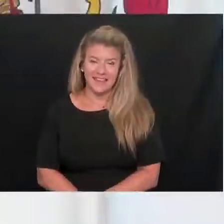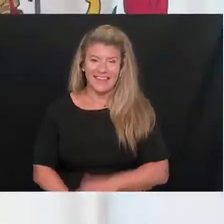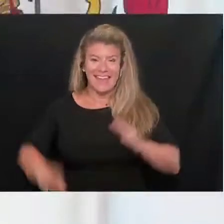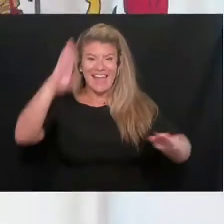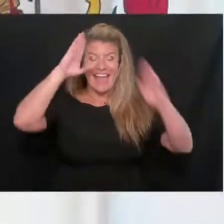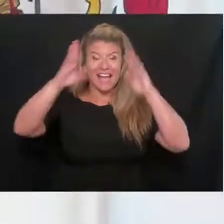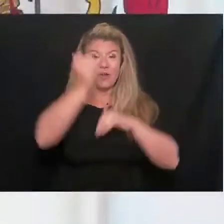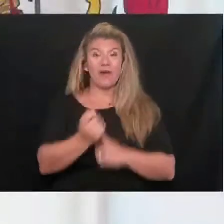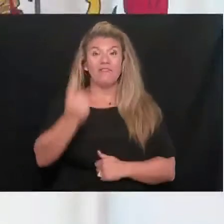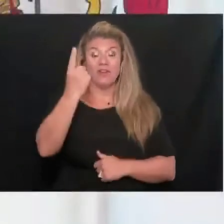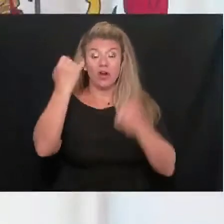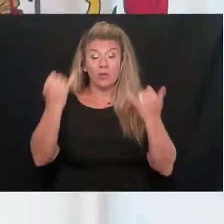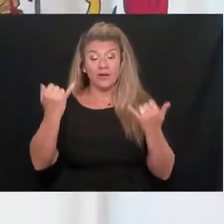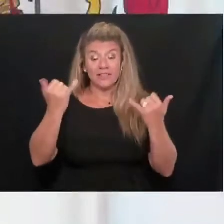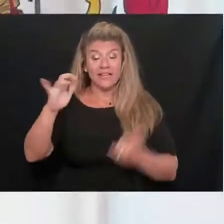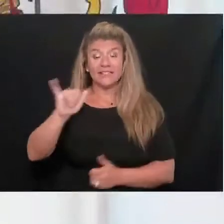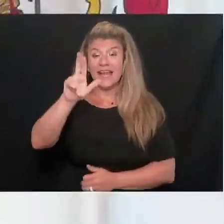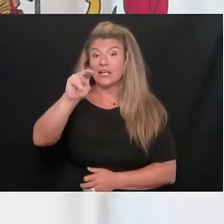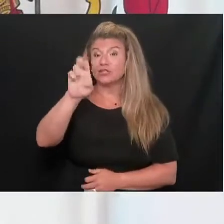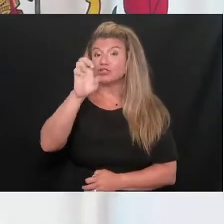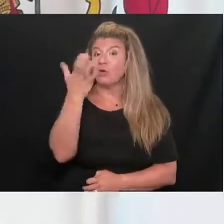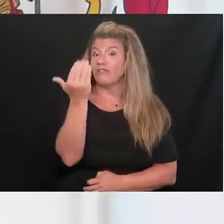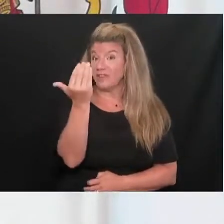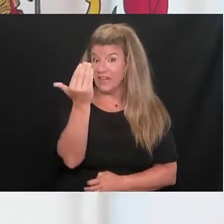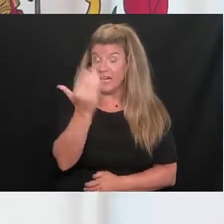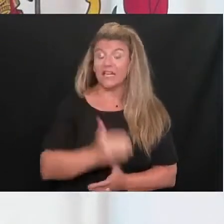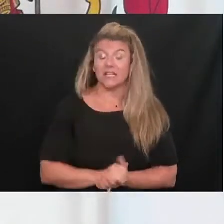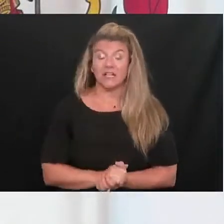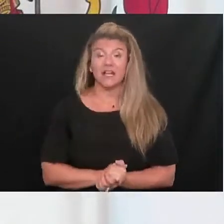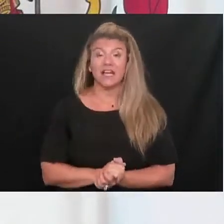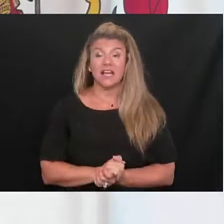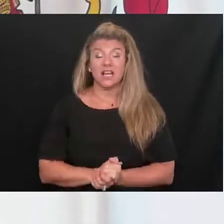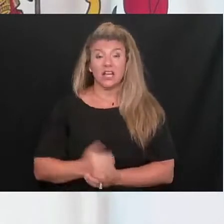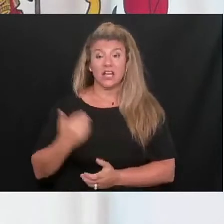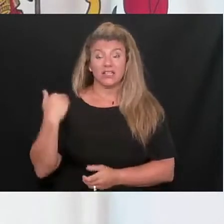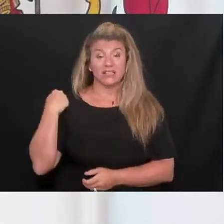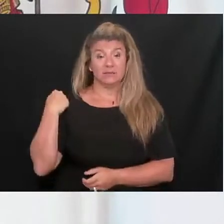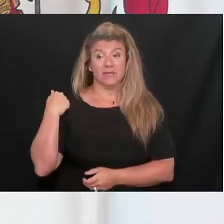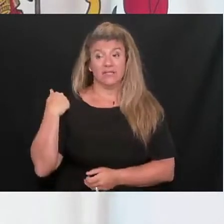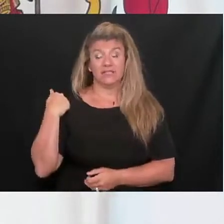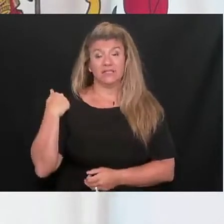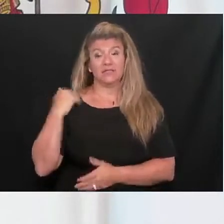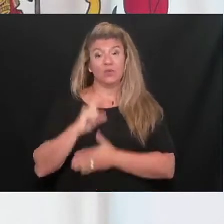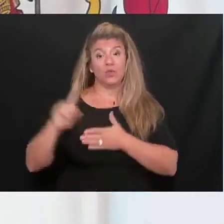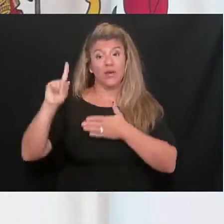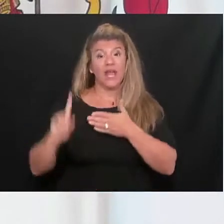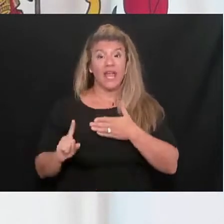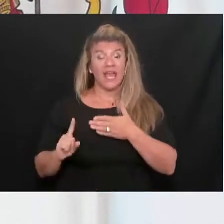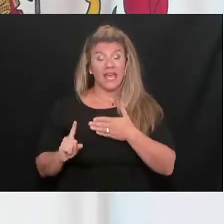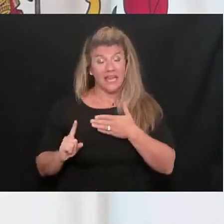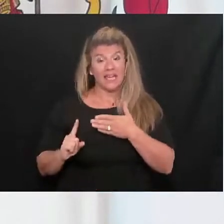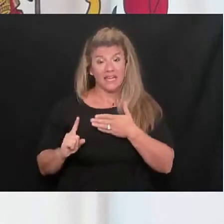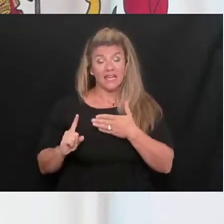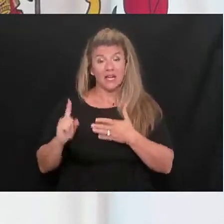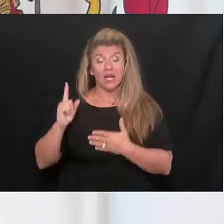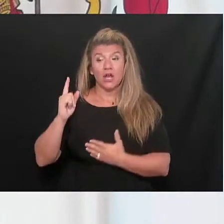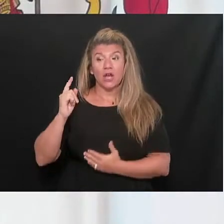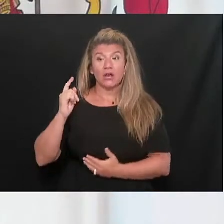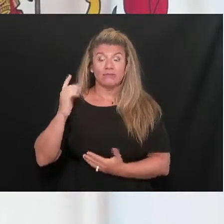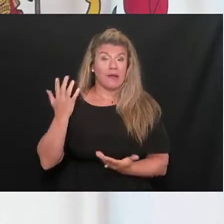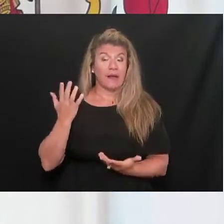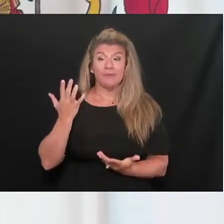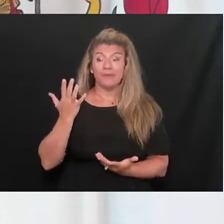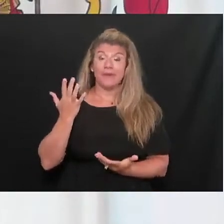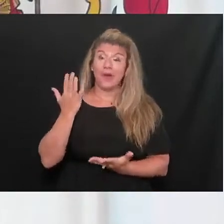Hello, everyone. It's June the 15th. Over the weekend, unless